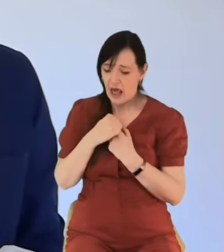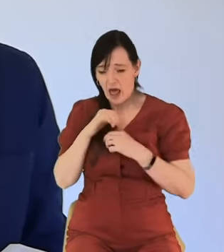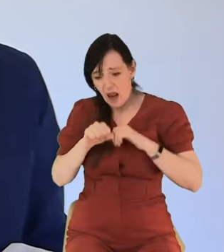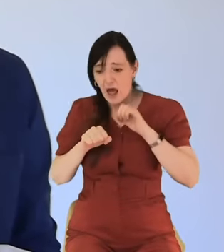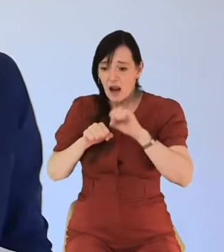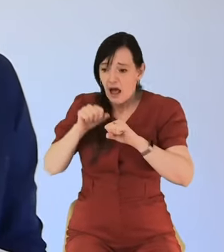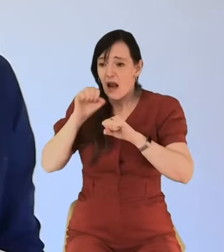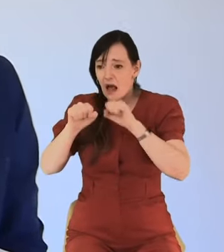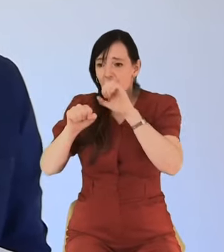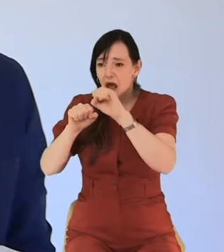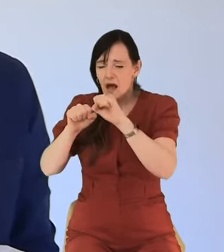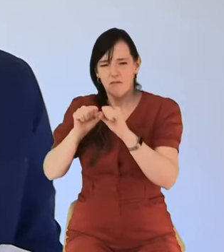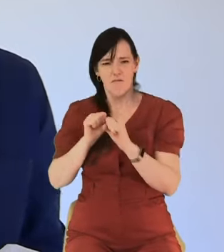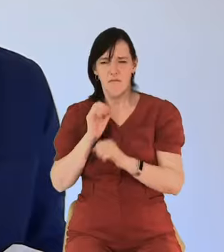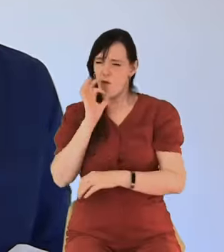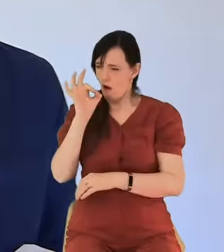But Paul, are you sure?